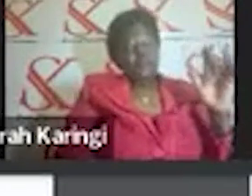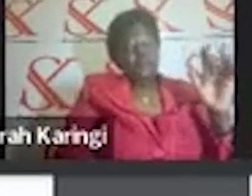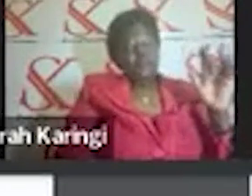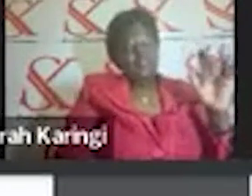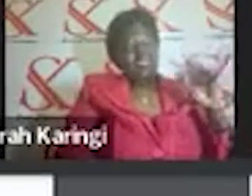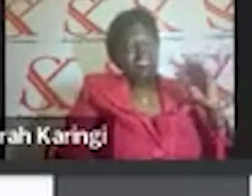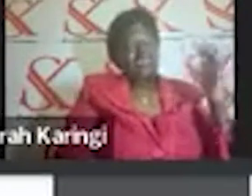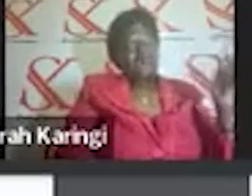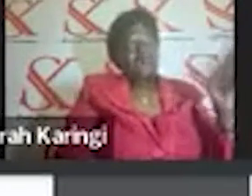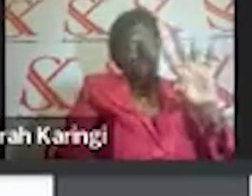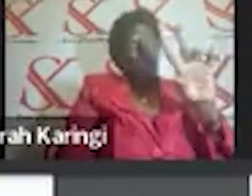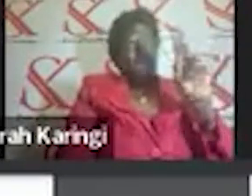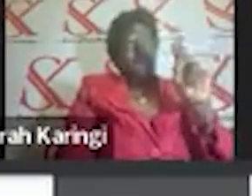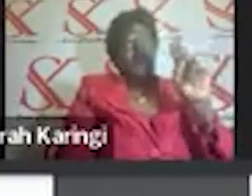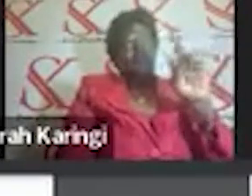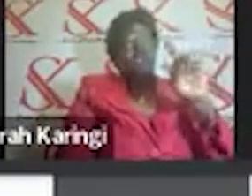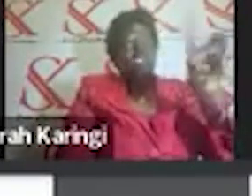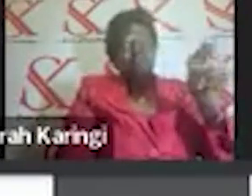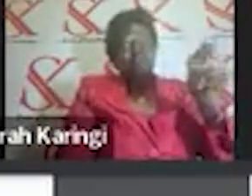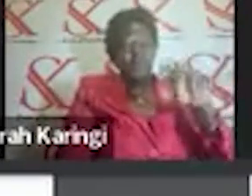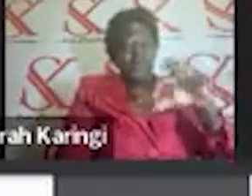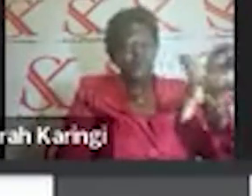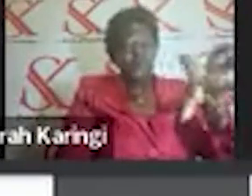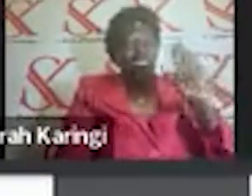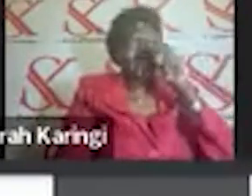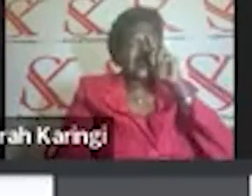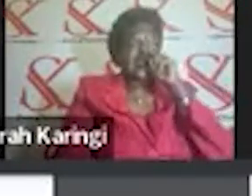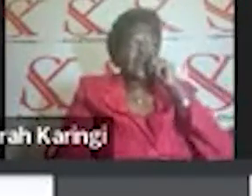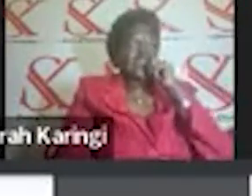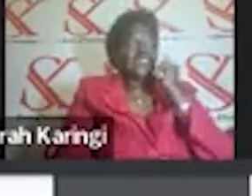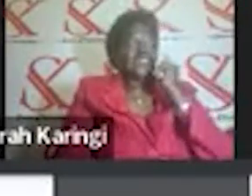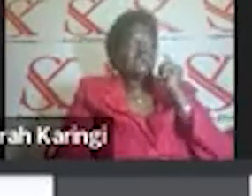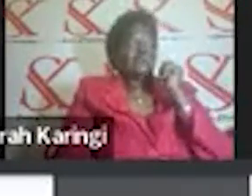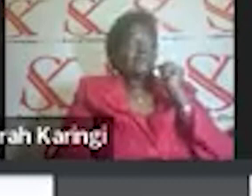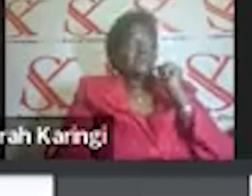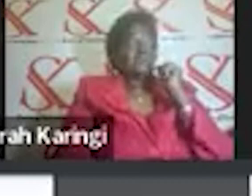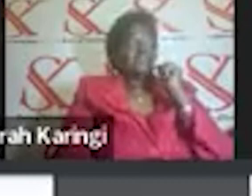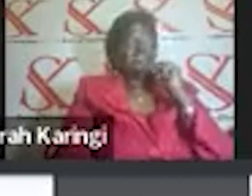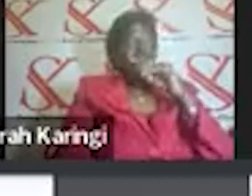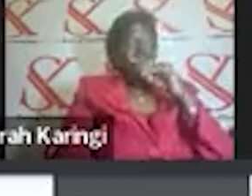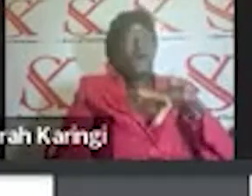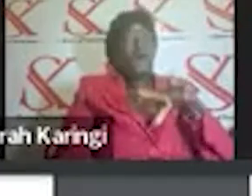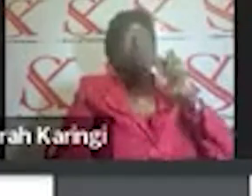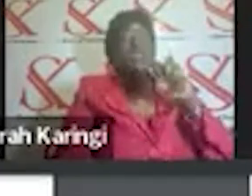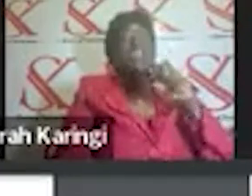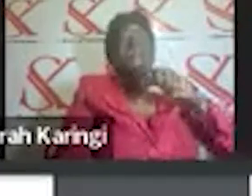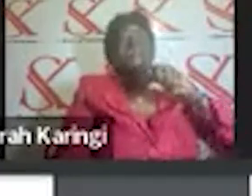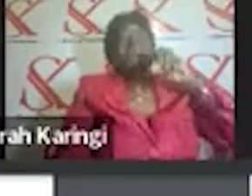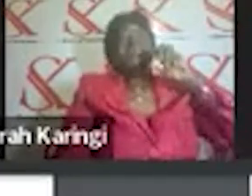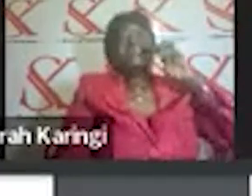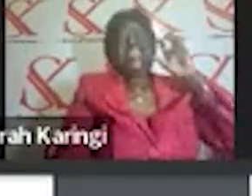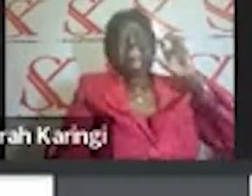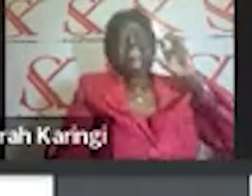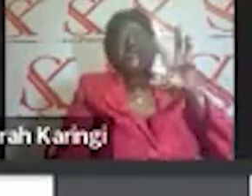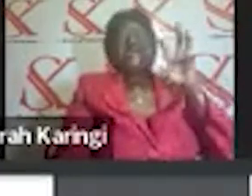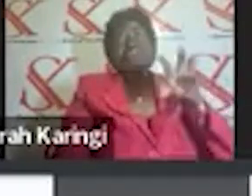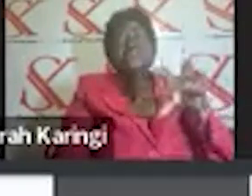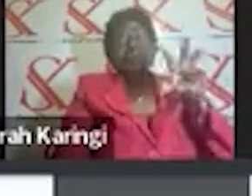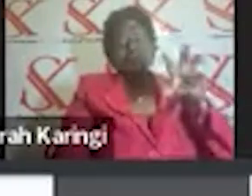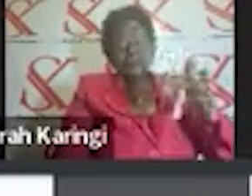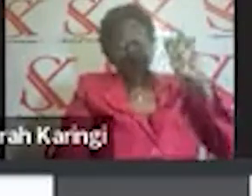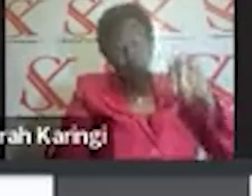talk, say we are two people or we are three people, we are together and we are networking. There are people who will just